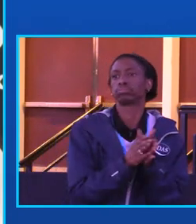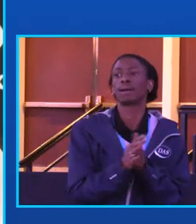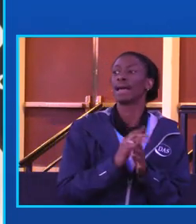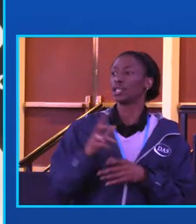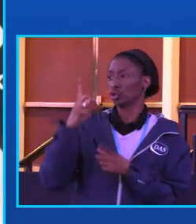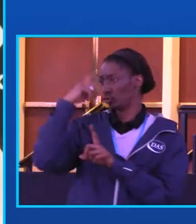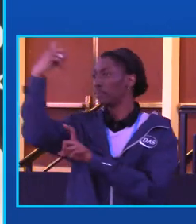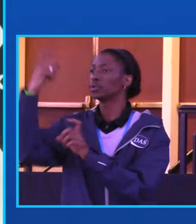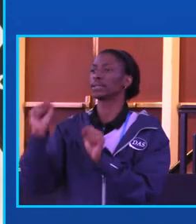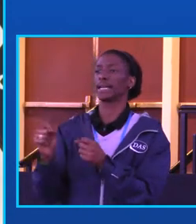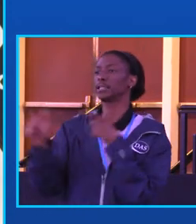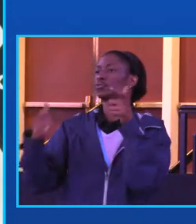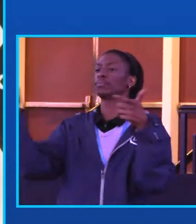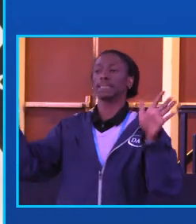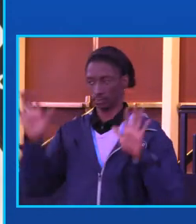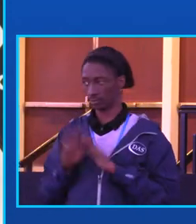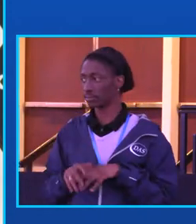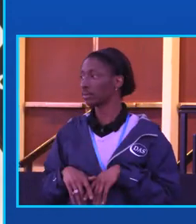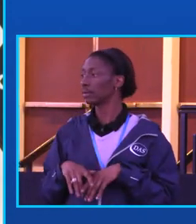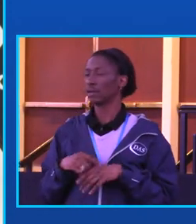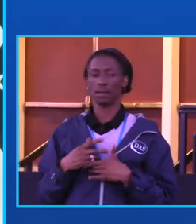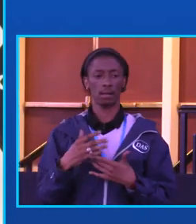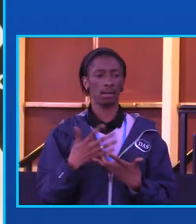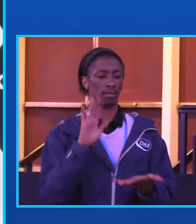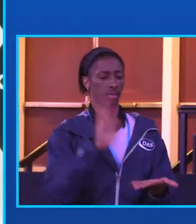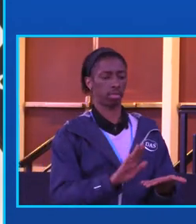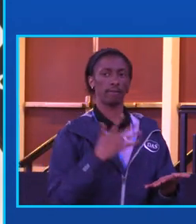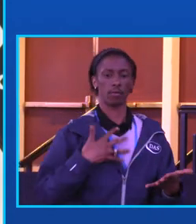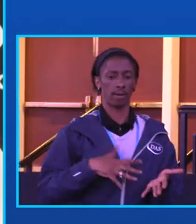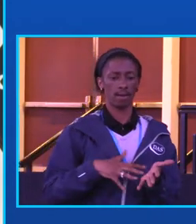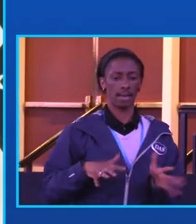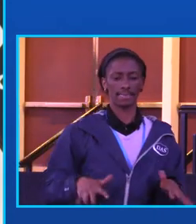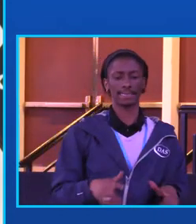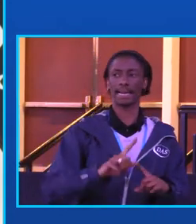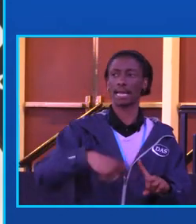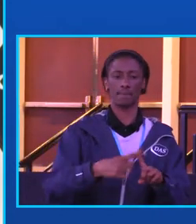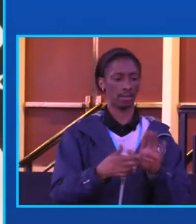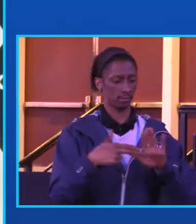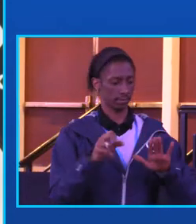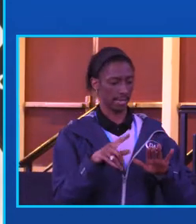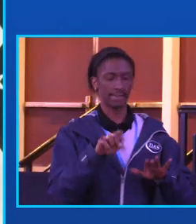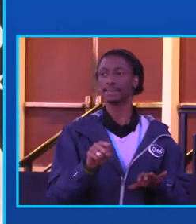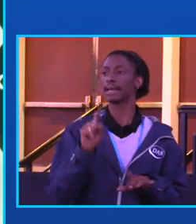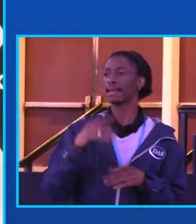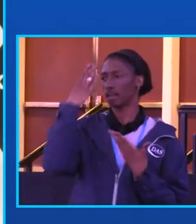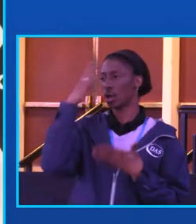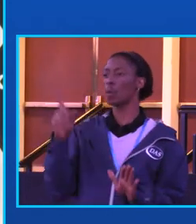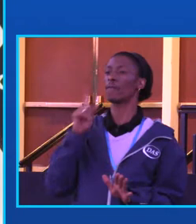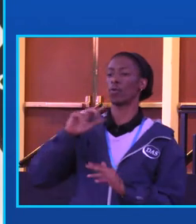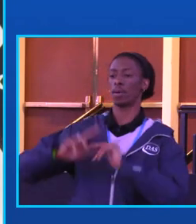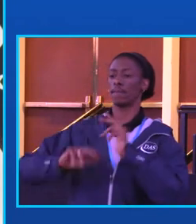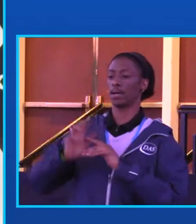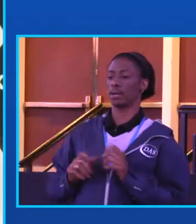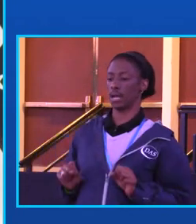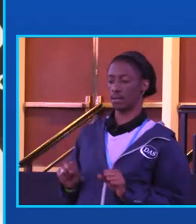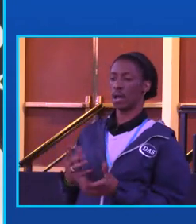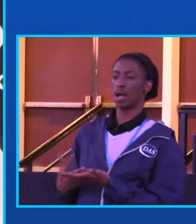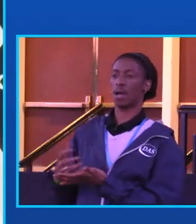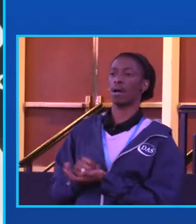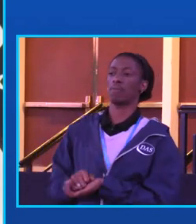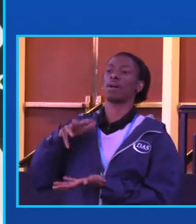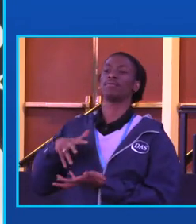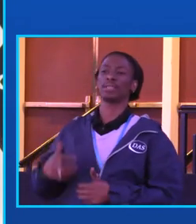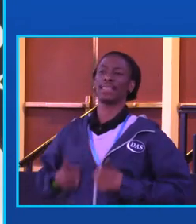big, assuaging their anxiety around status and opening them up to focus on building a prosperous life out